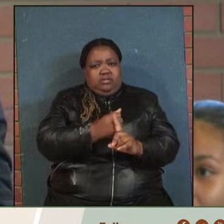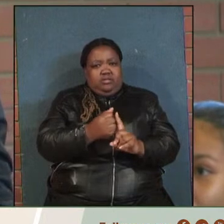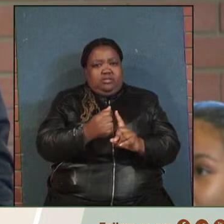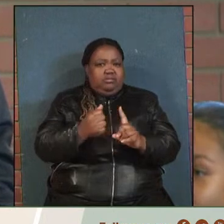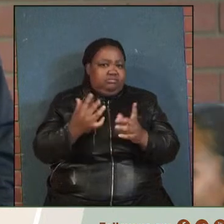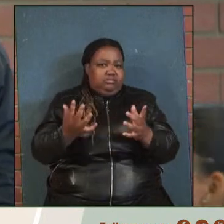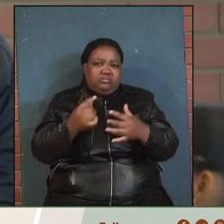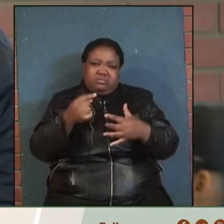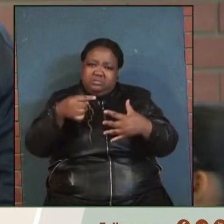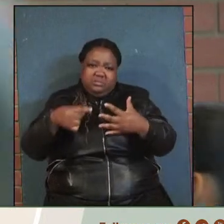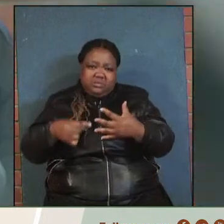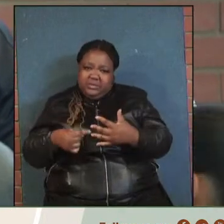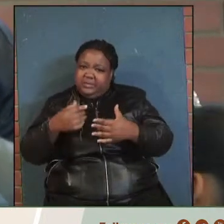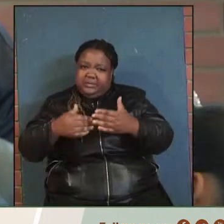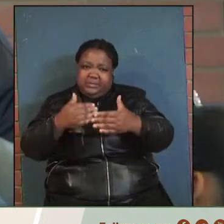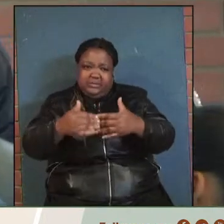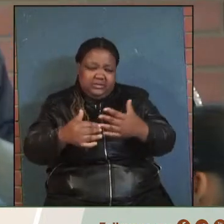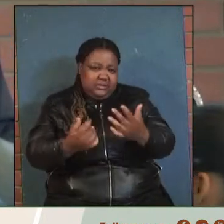again, and